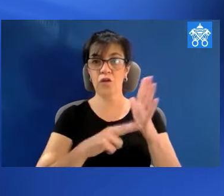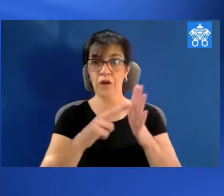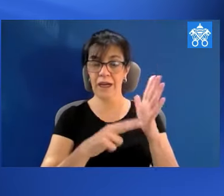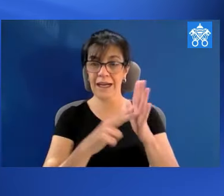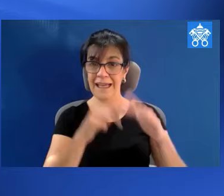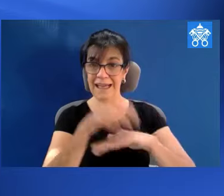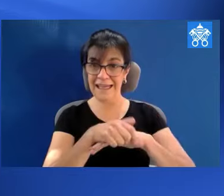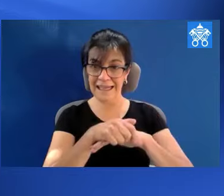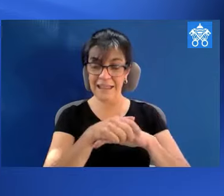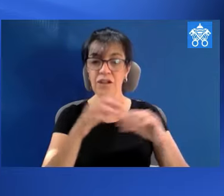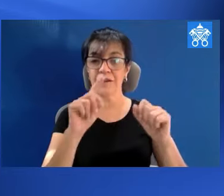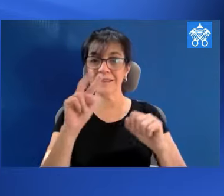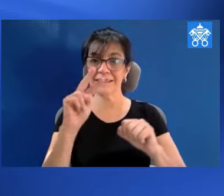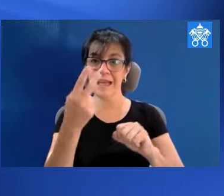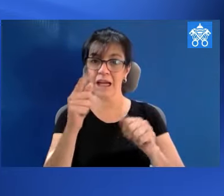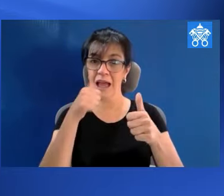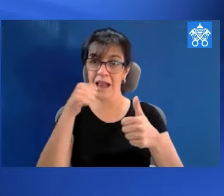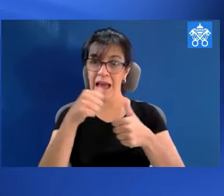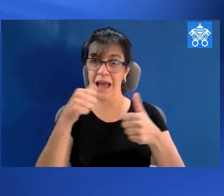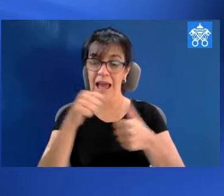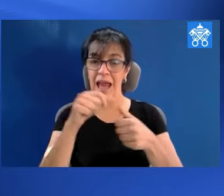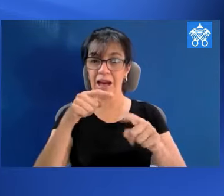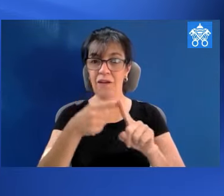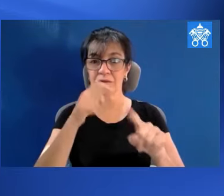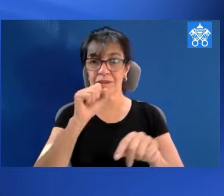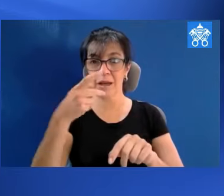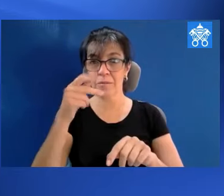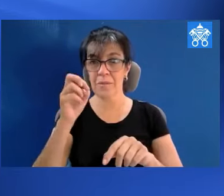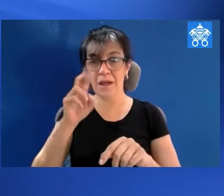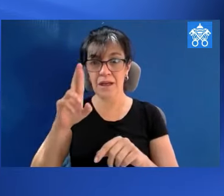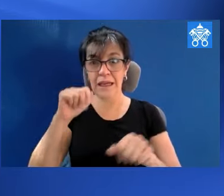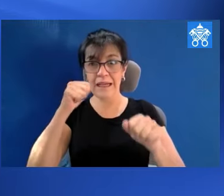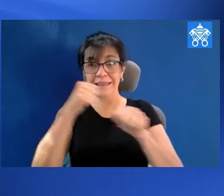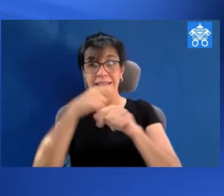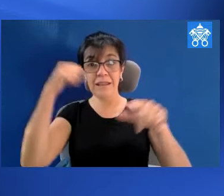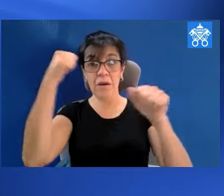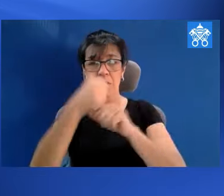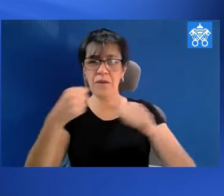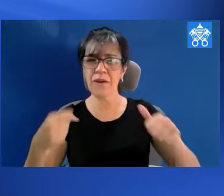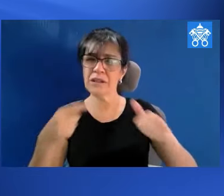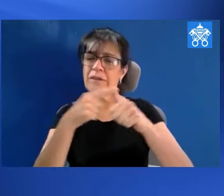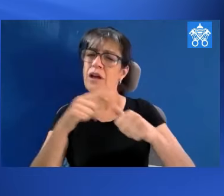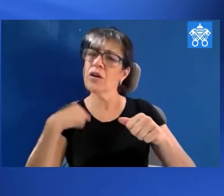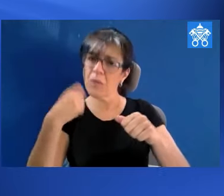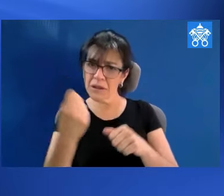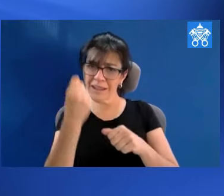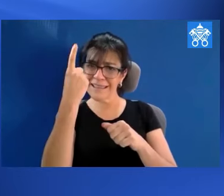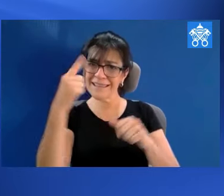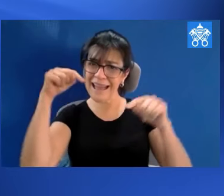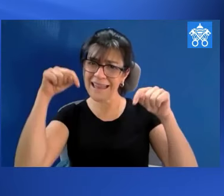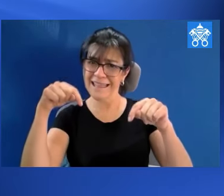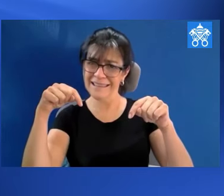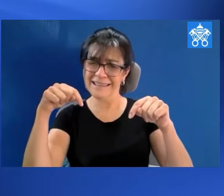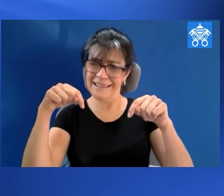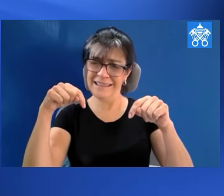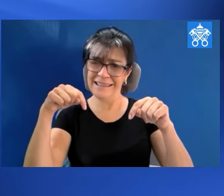From the second letter of Saint Peter. Brothers and sisters, first of all, you must